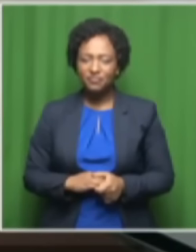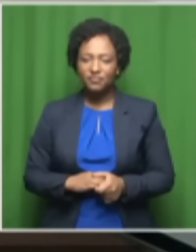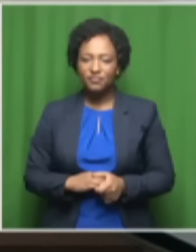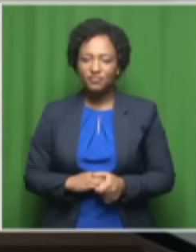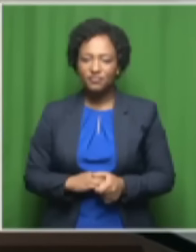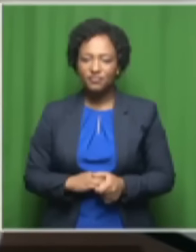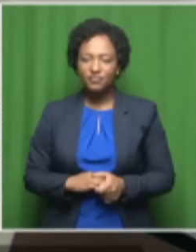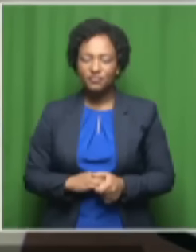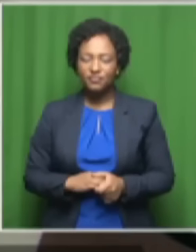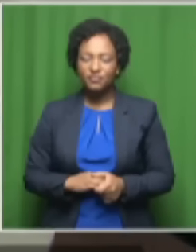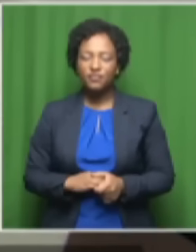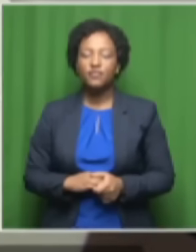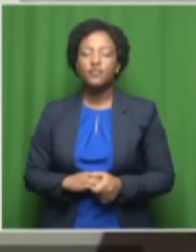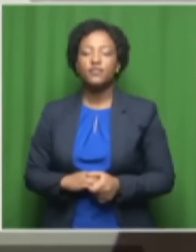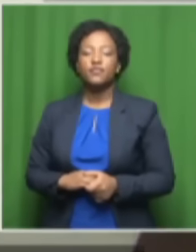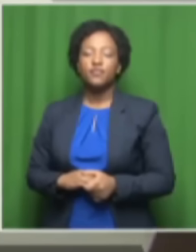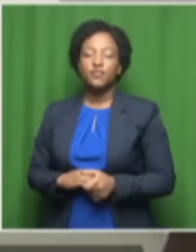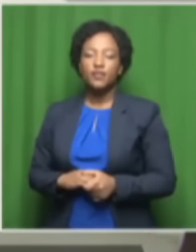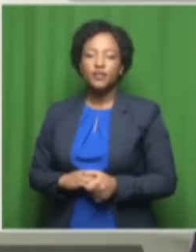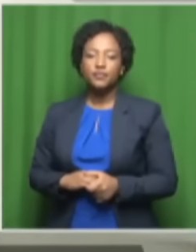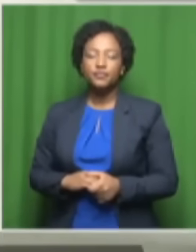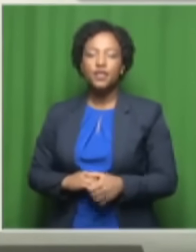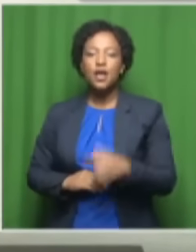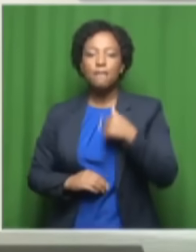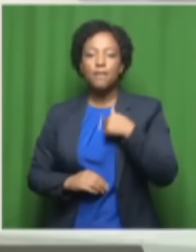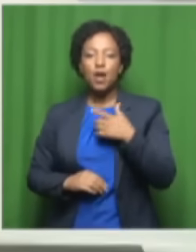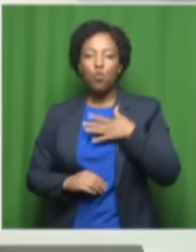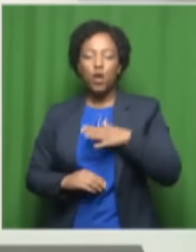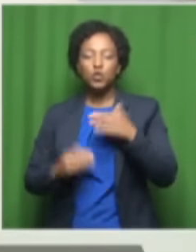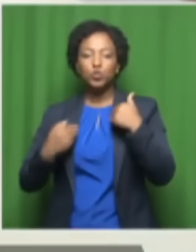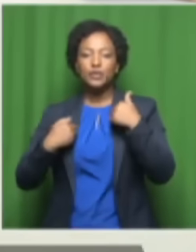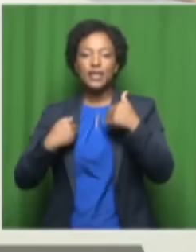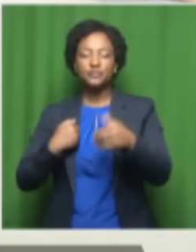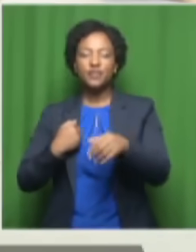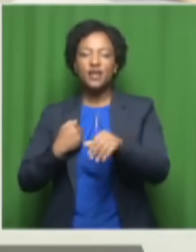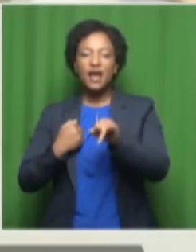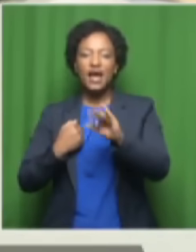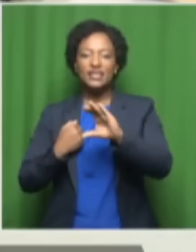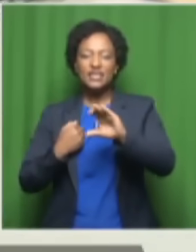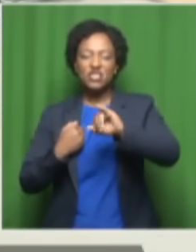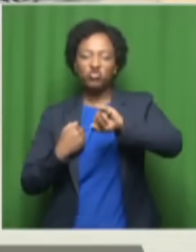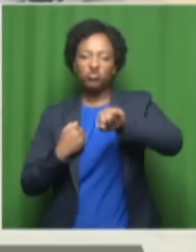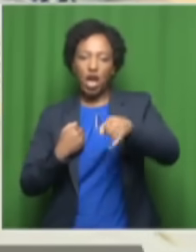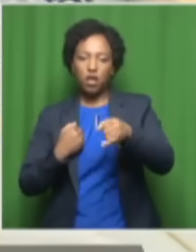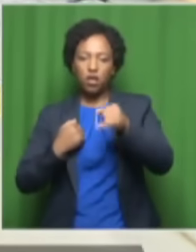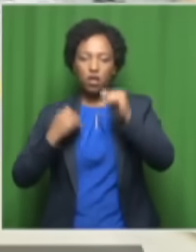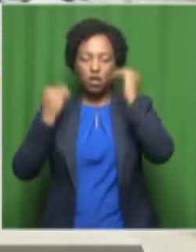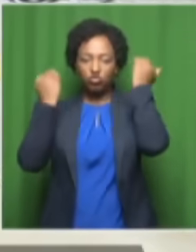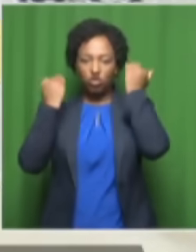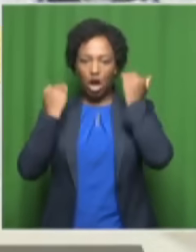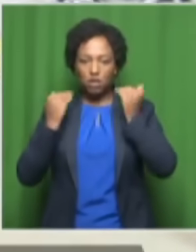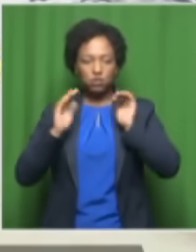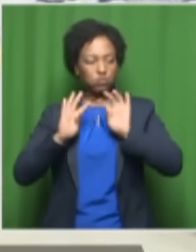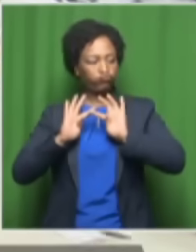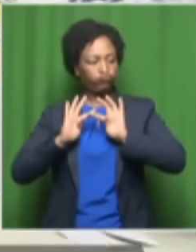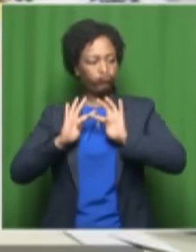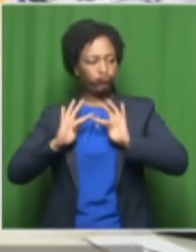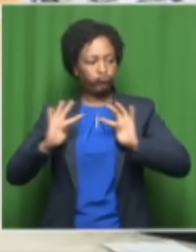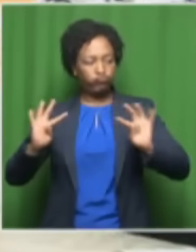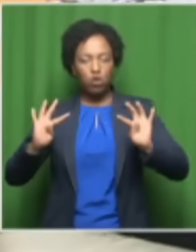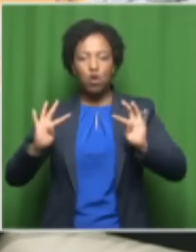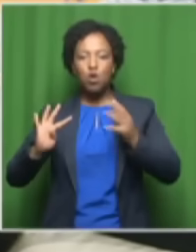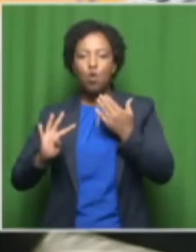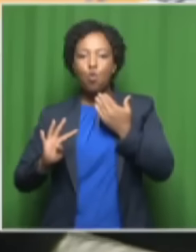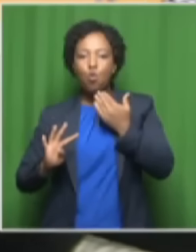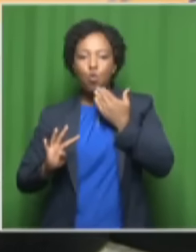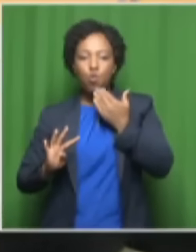Well, I first want to start with the ICJ judges. And yes, the process of selection and then appointment